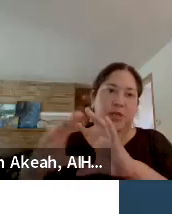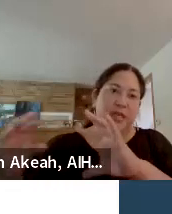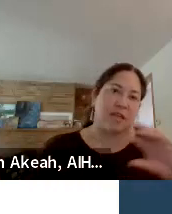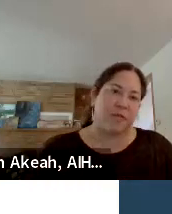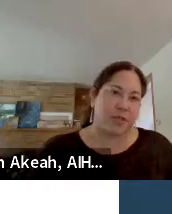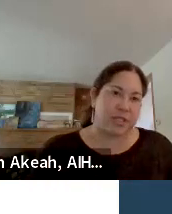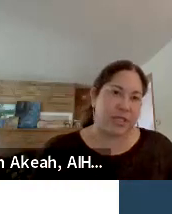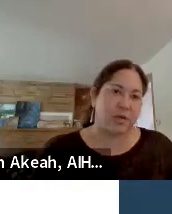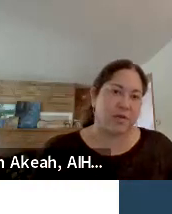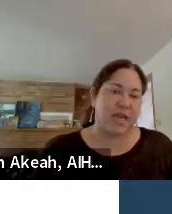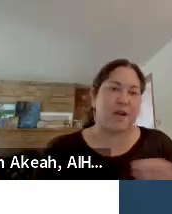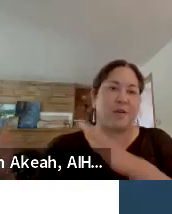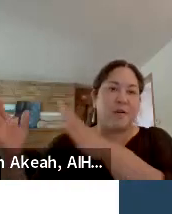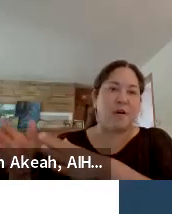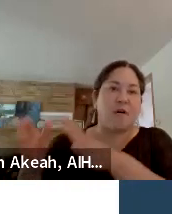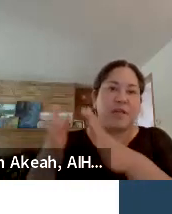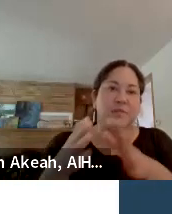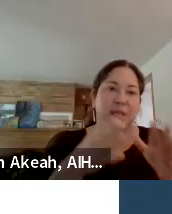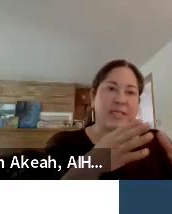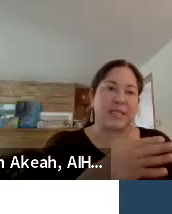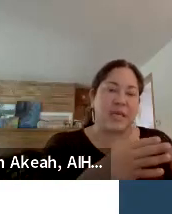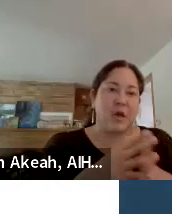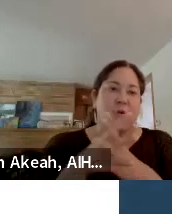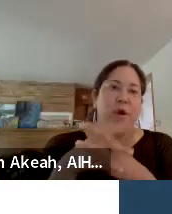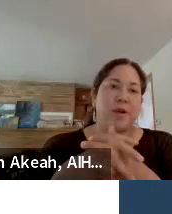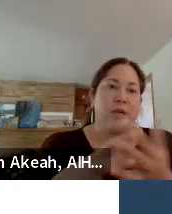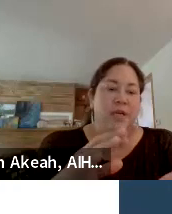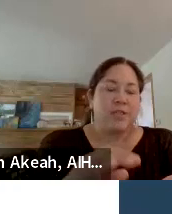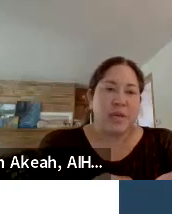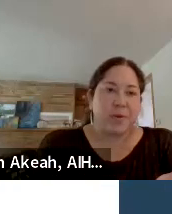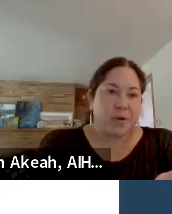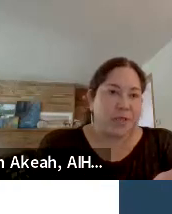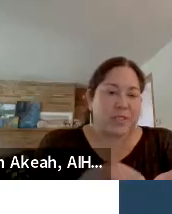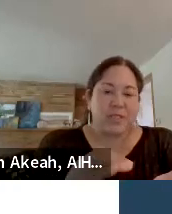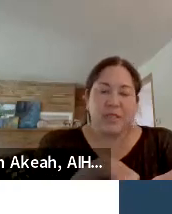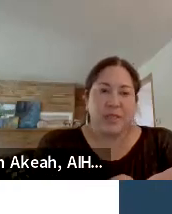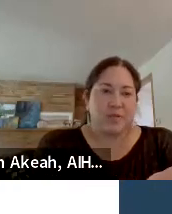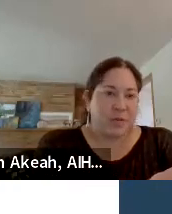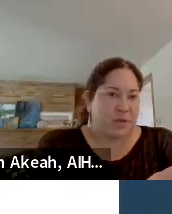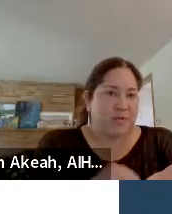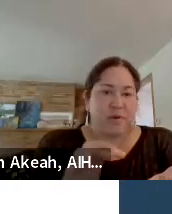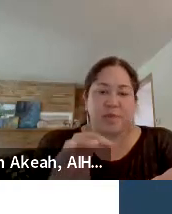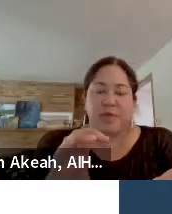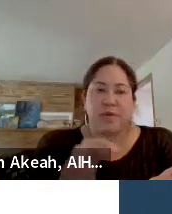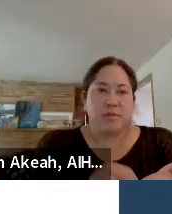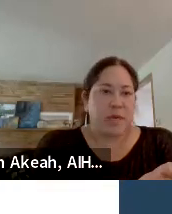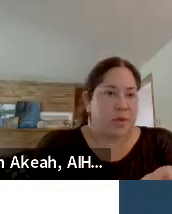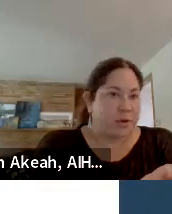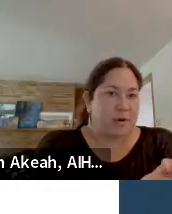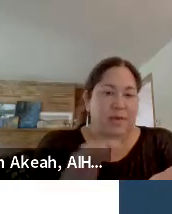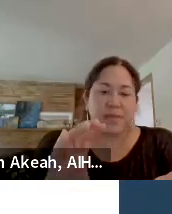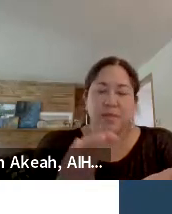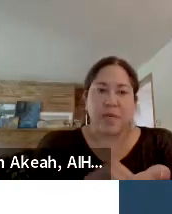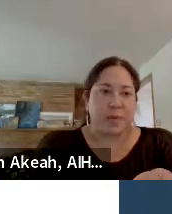And when we're looking at that full continuum of care, there are all these places where tribal courts, tribal law enforcement,